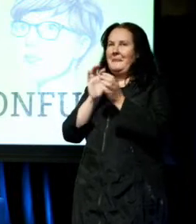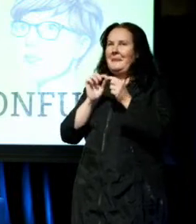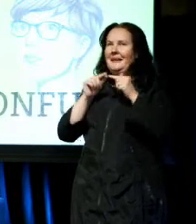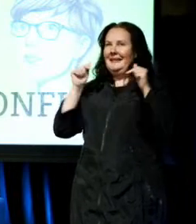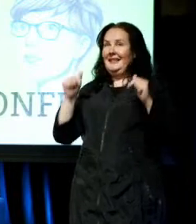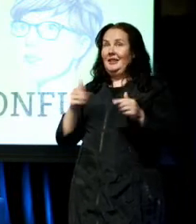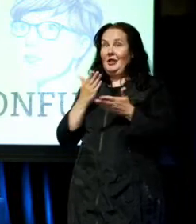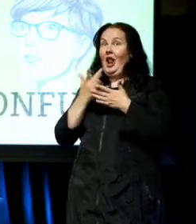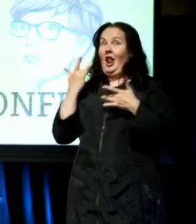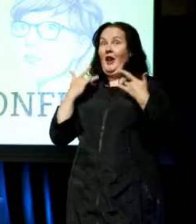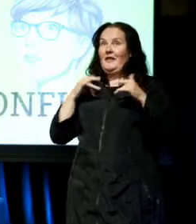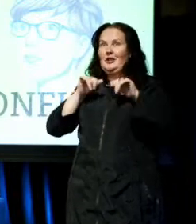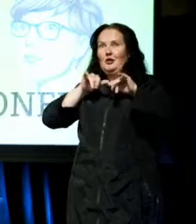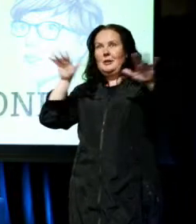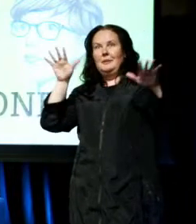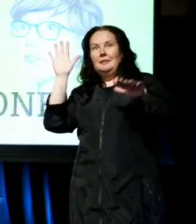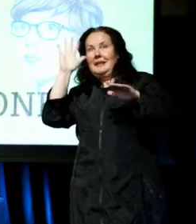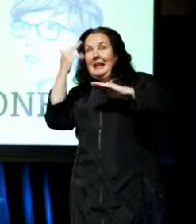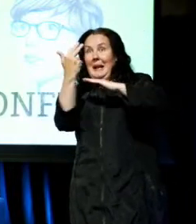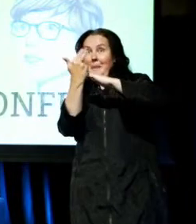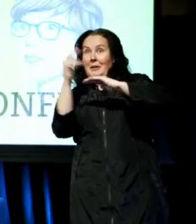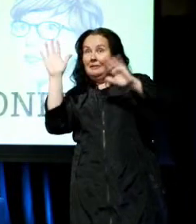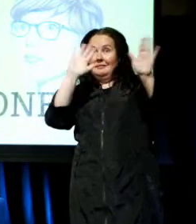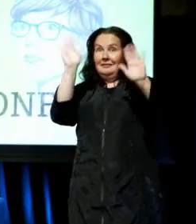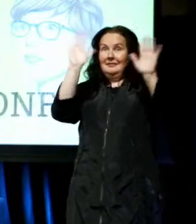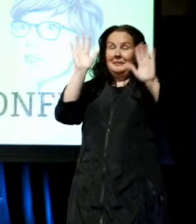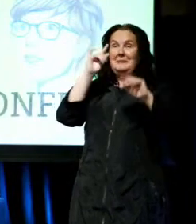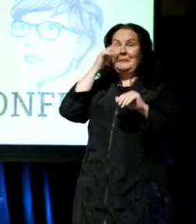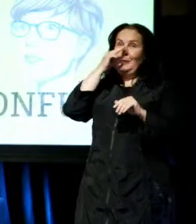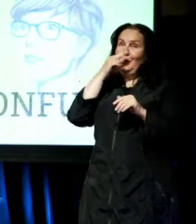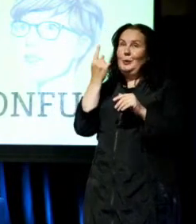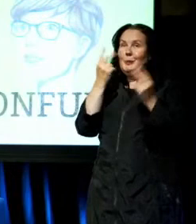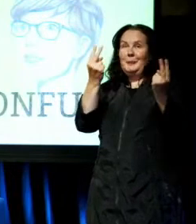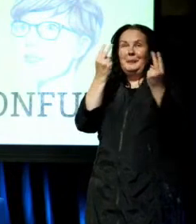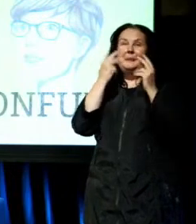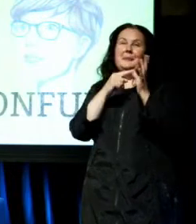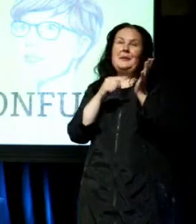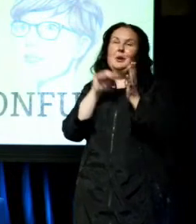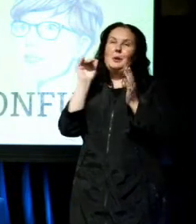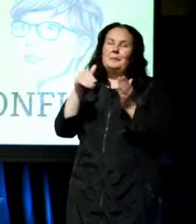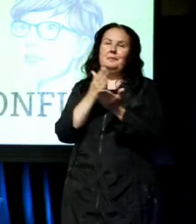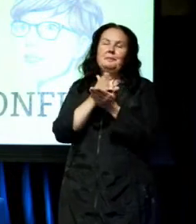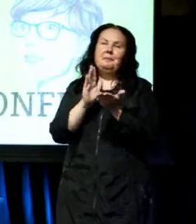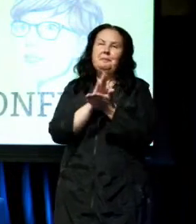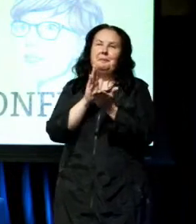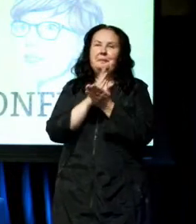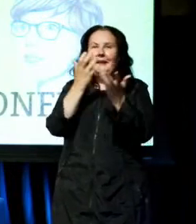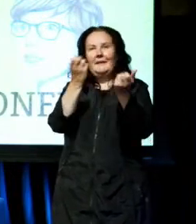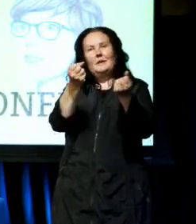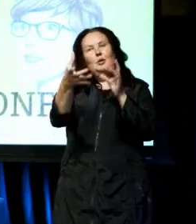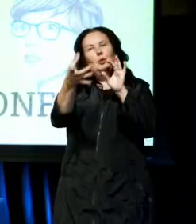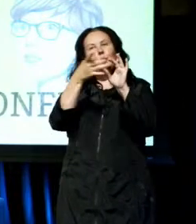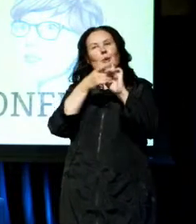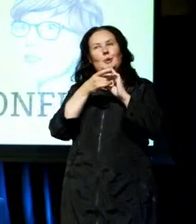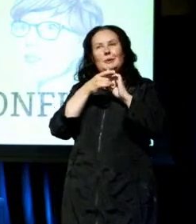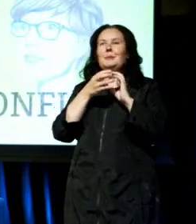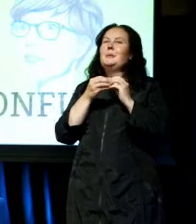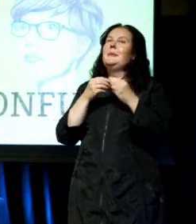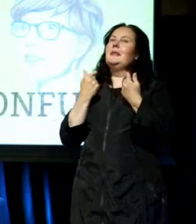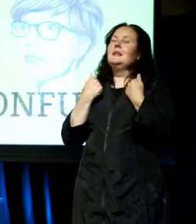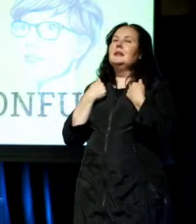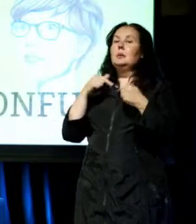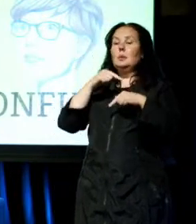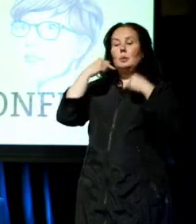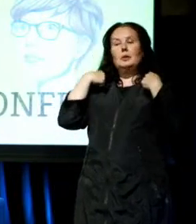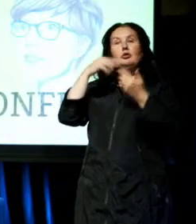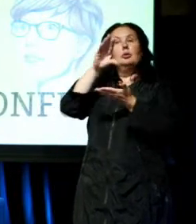So where's the camera? Hello to the people that are watching at home. So happy to have you with us. We are recording on